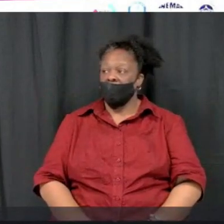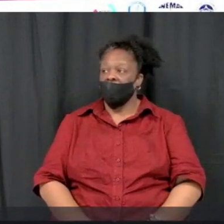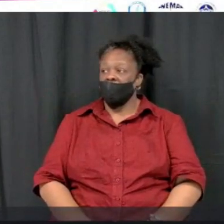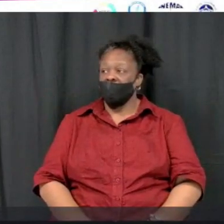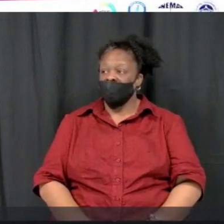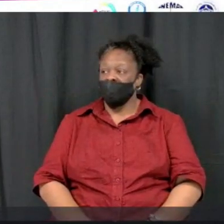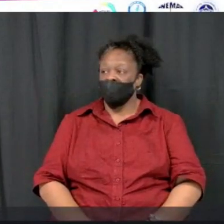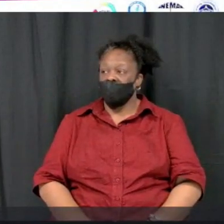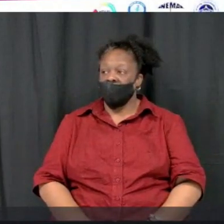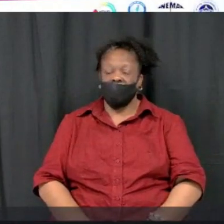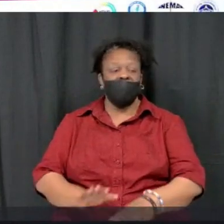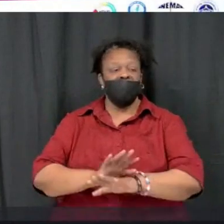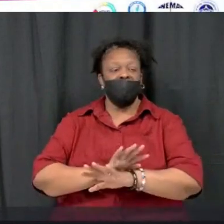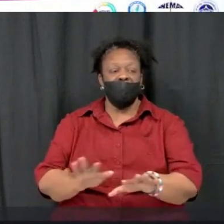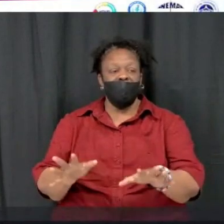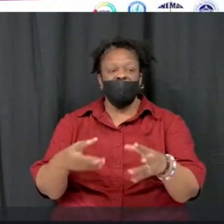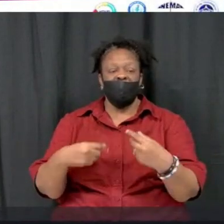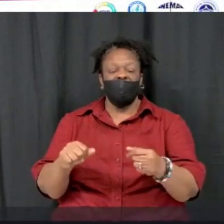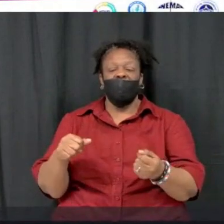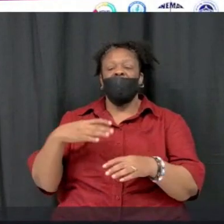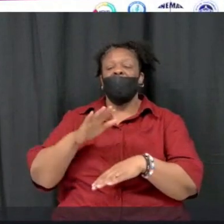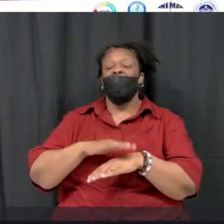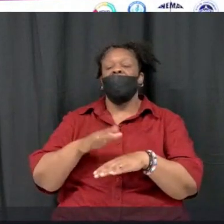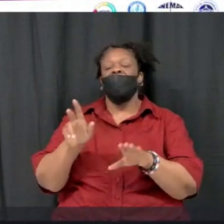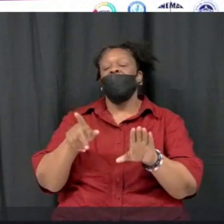Keep the locals in business, please, and buy them locally.